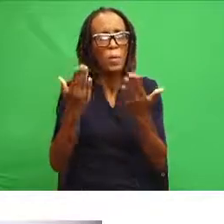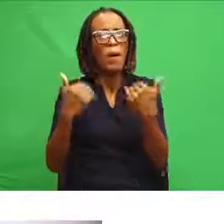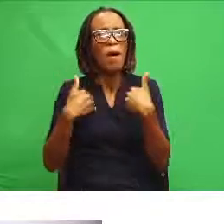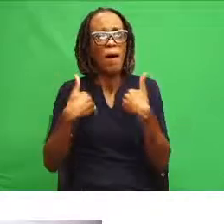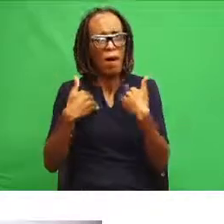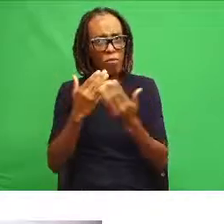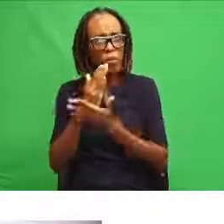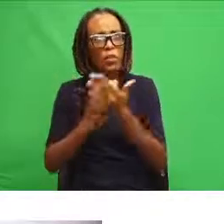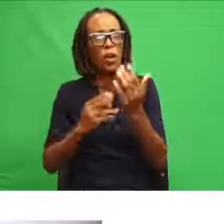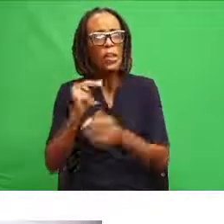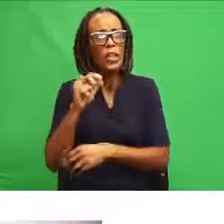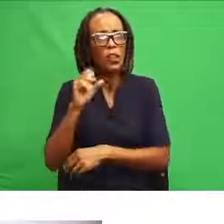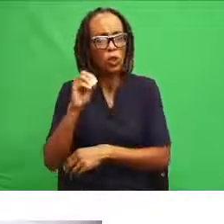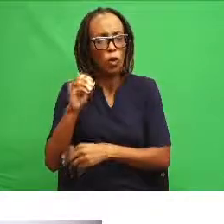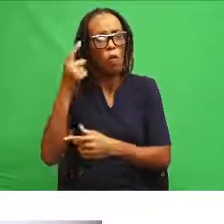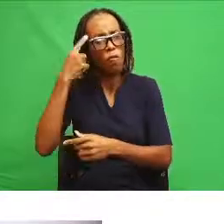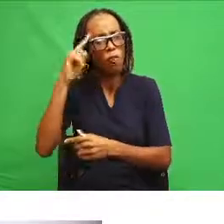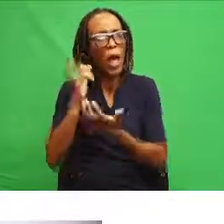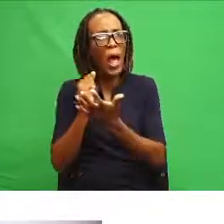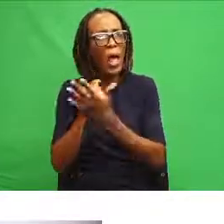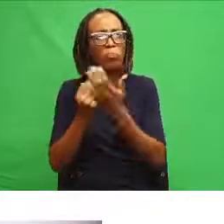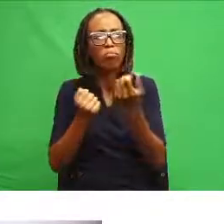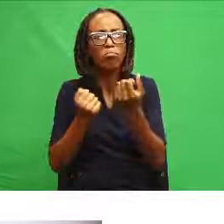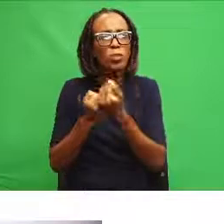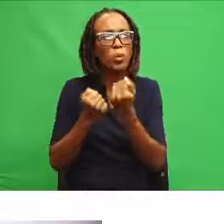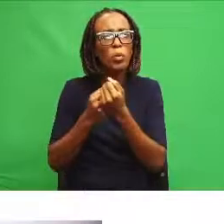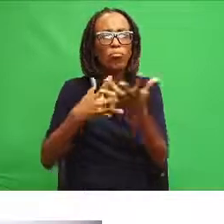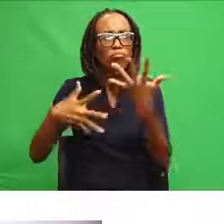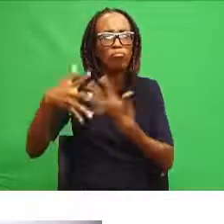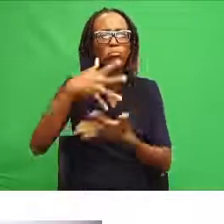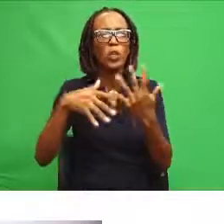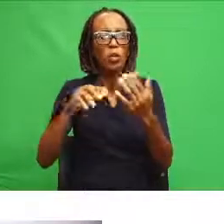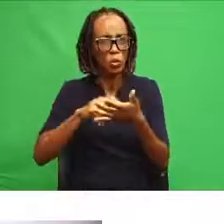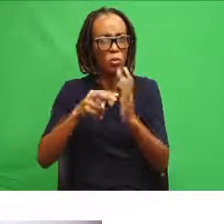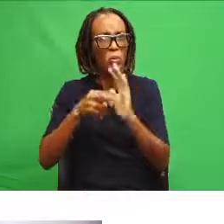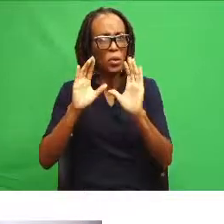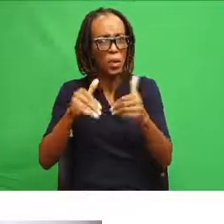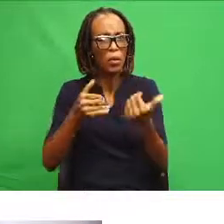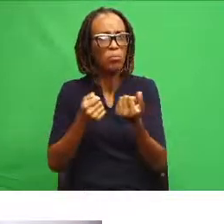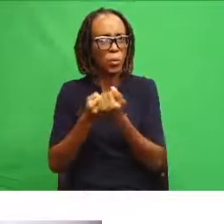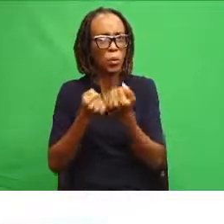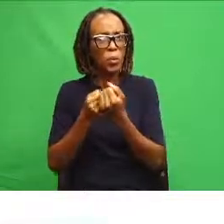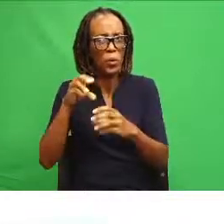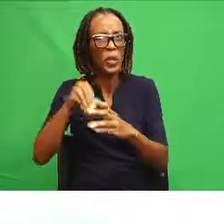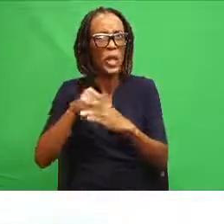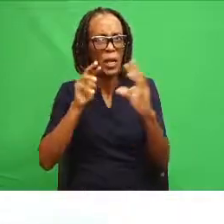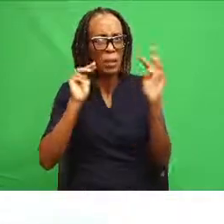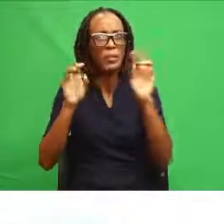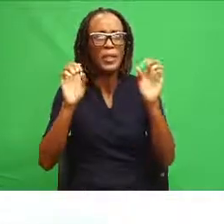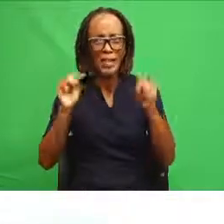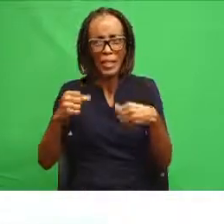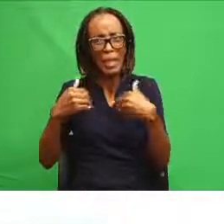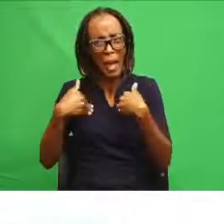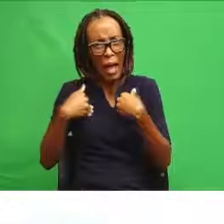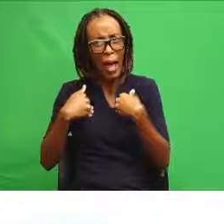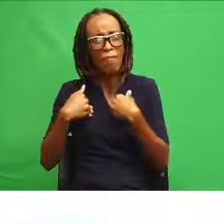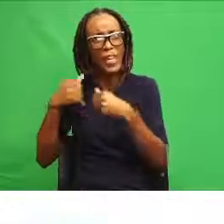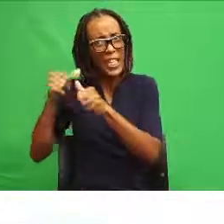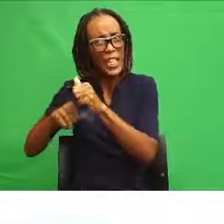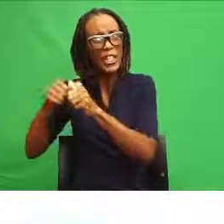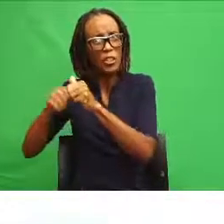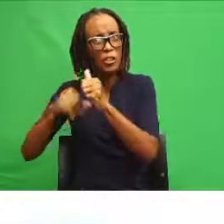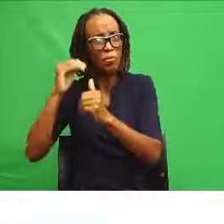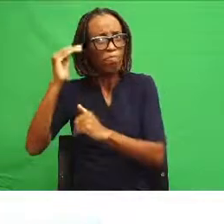that social connection. So you can access that kind of support within the ministry also. So there's provision step by step for an